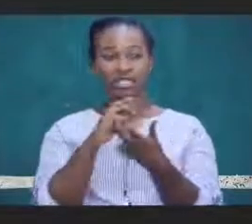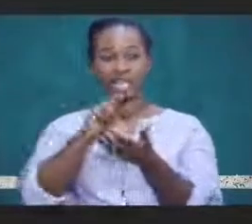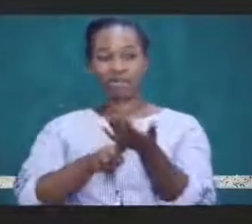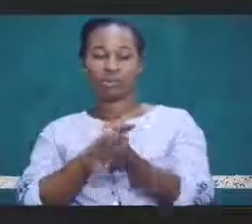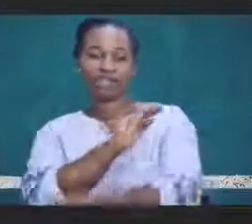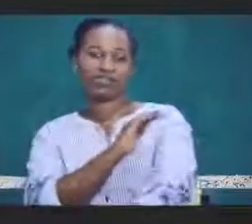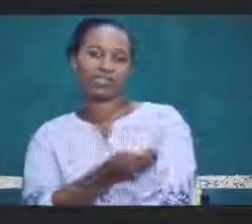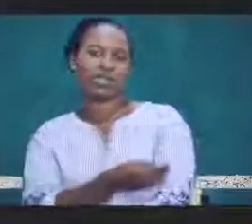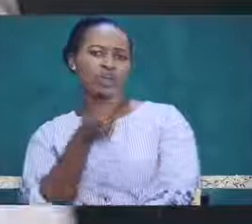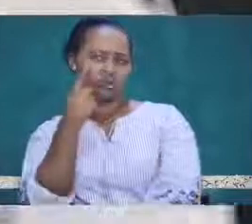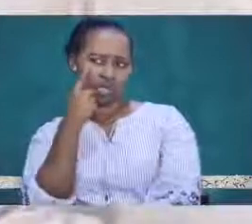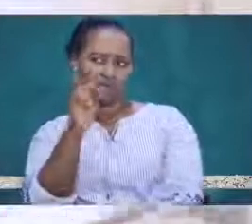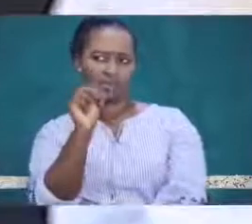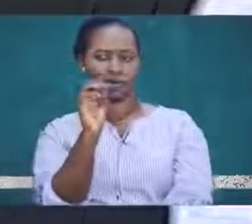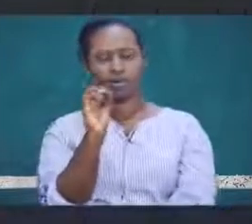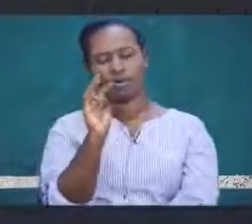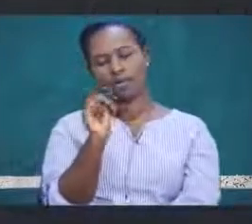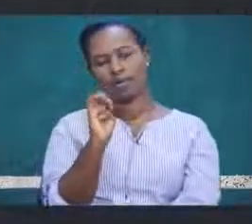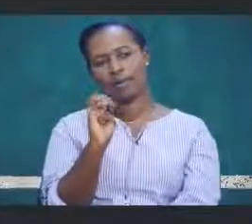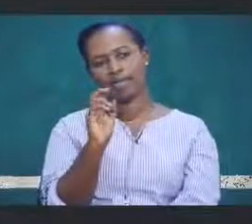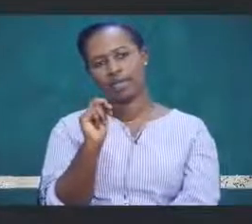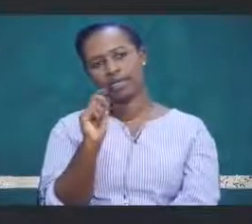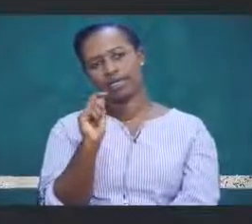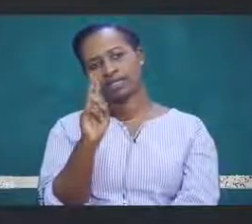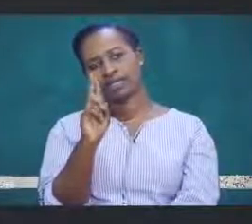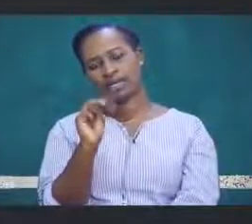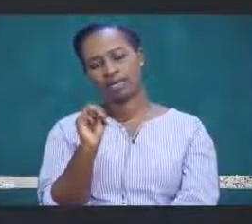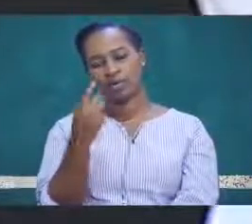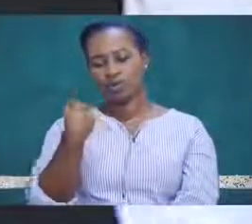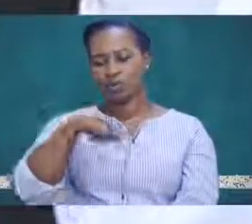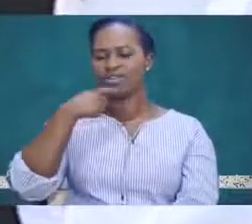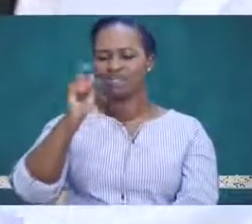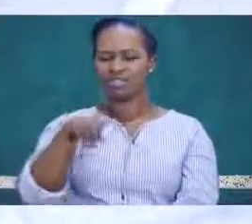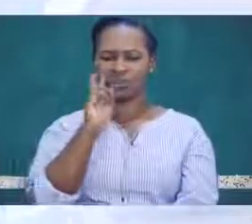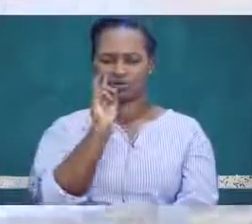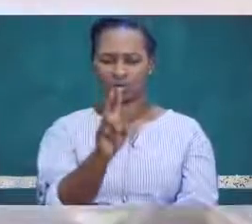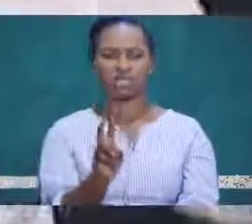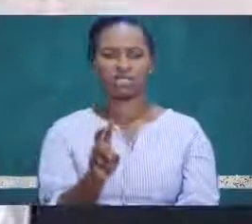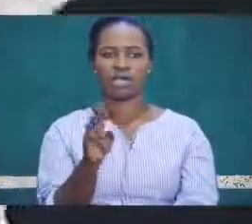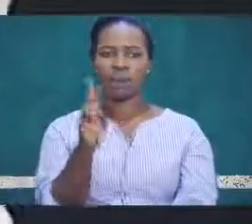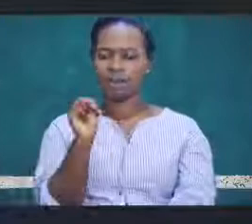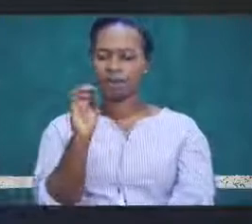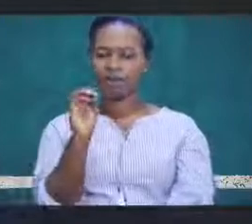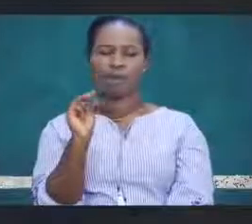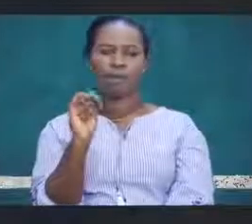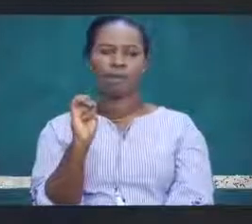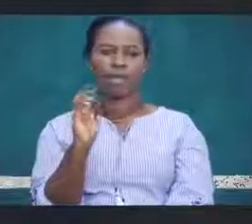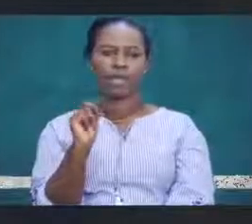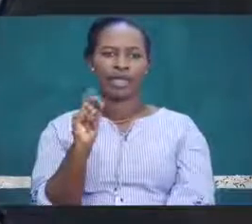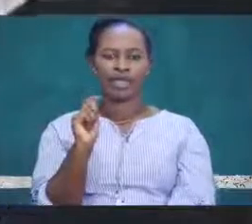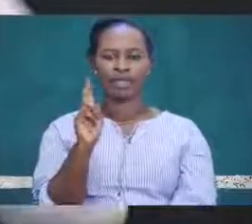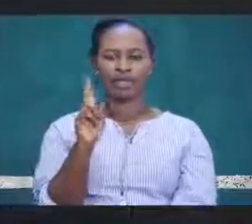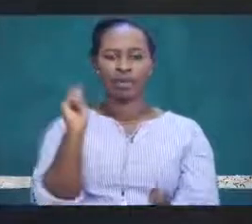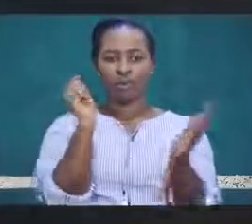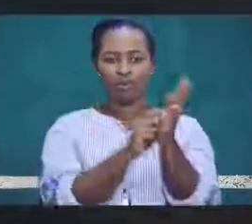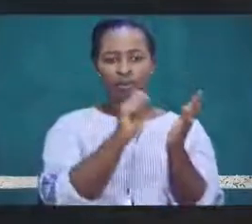momentum. Now, when you're looking at change in momentum, we need to consider momentum at point A and